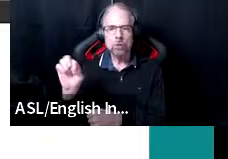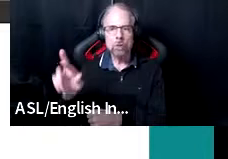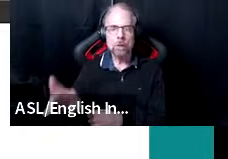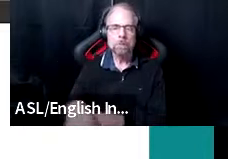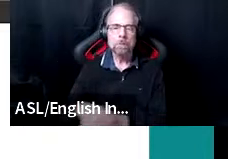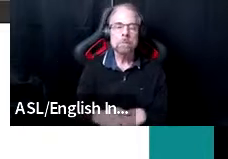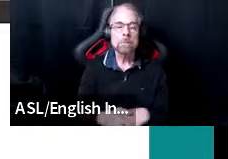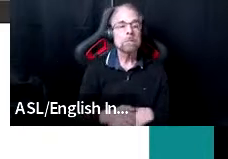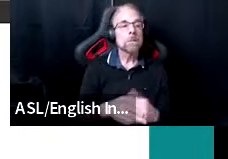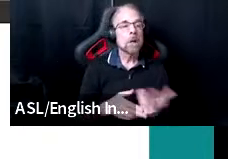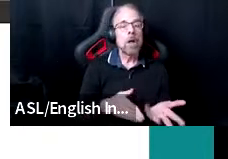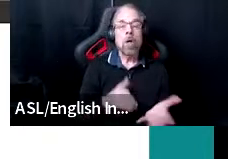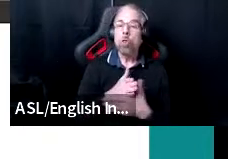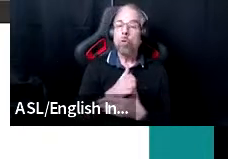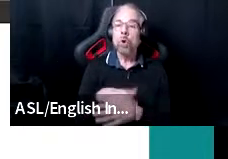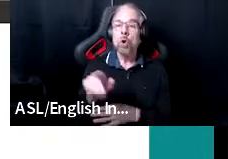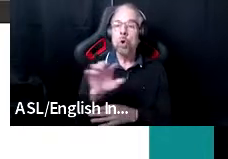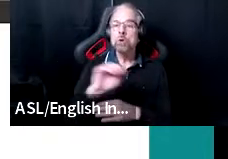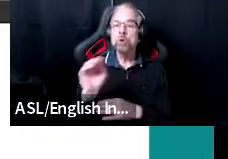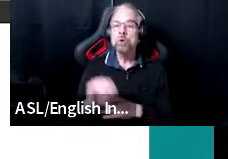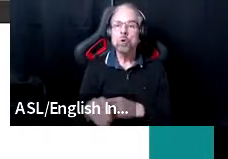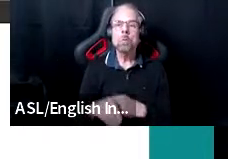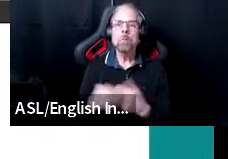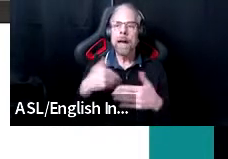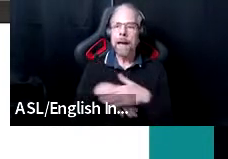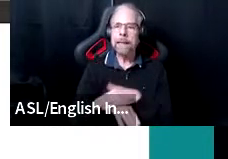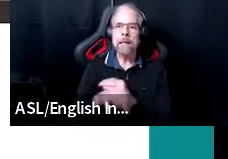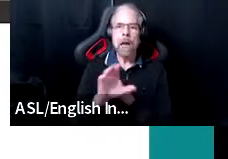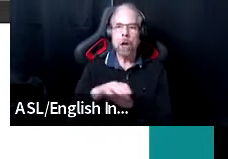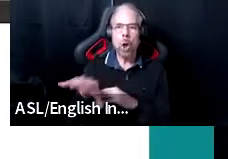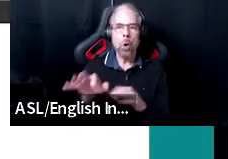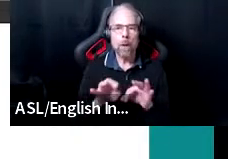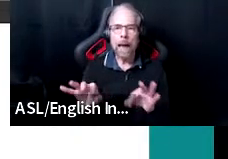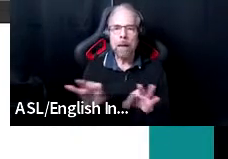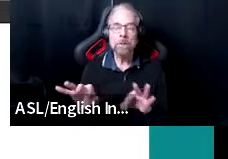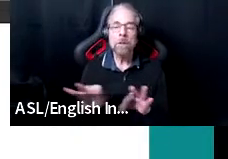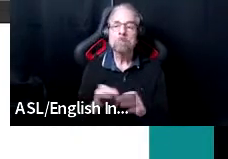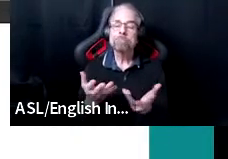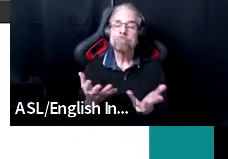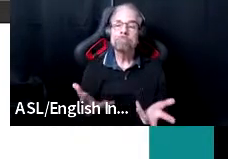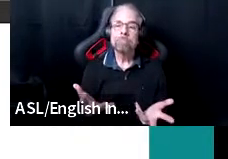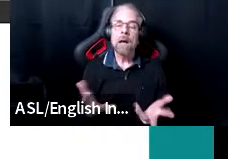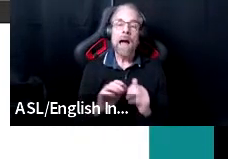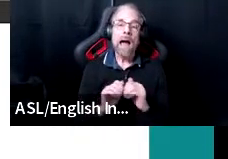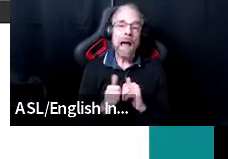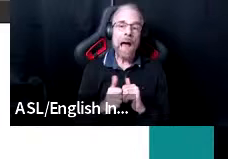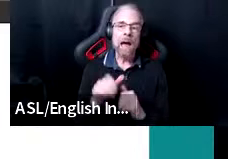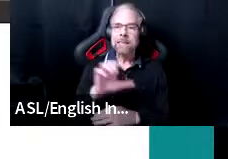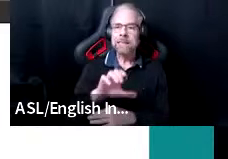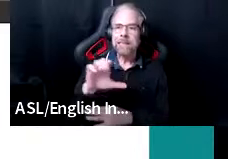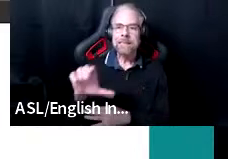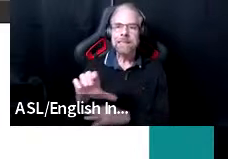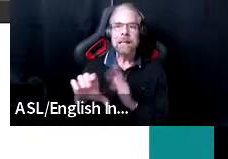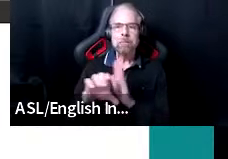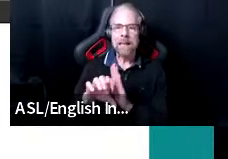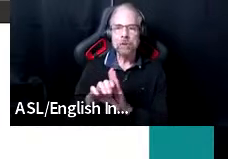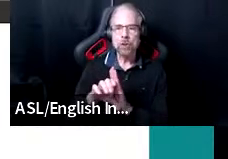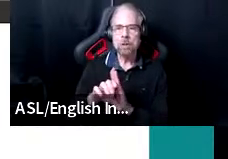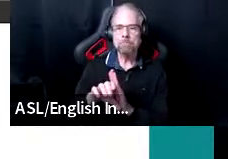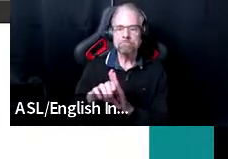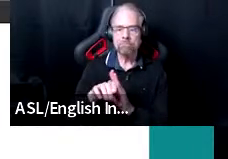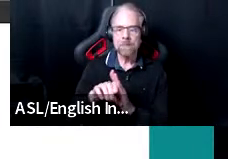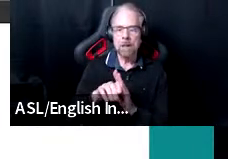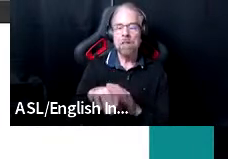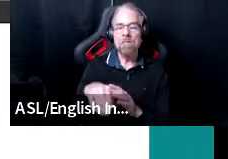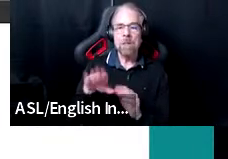Through Zoom, you can access closed captioning by the CC icon towards the right side of